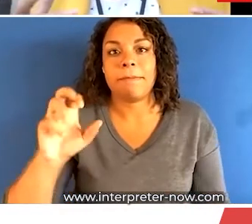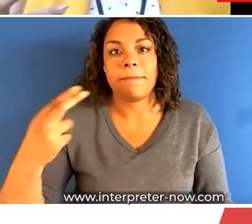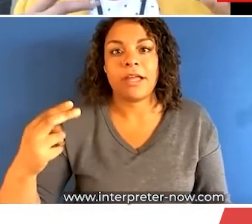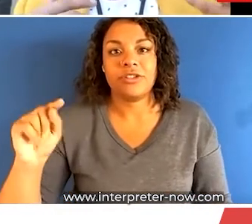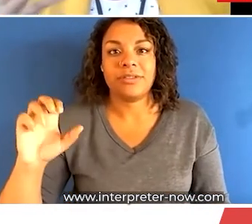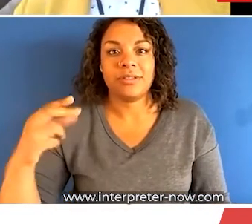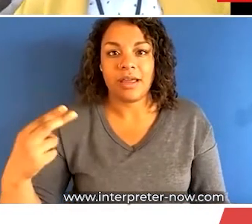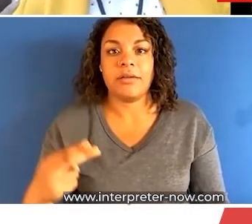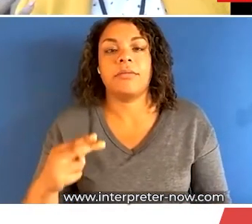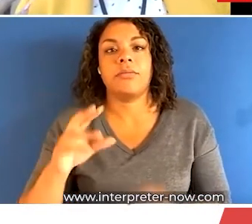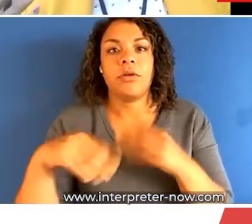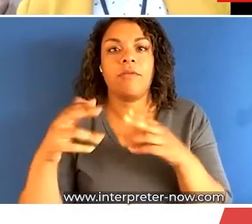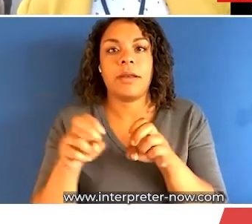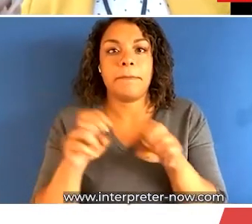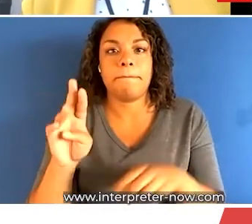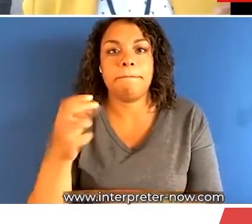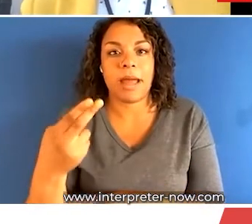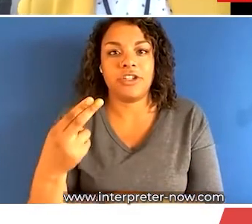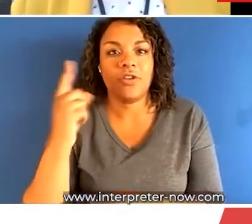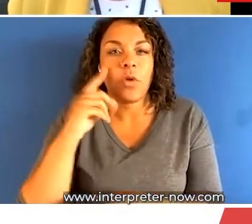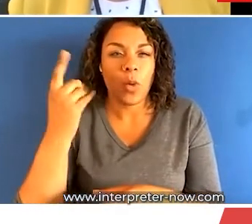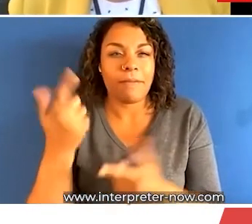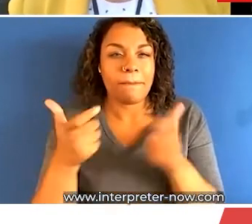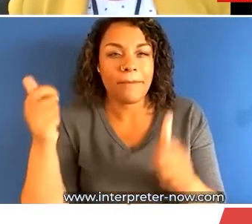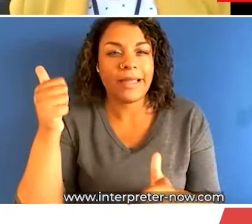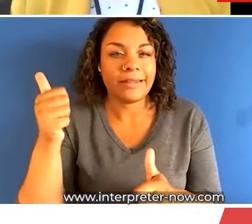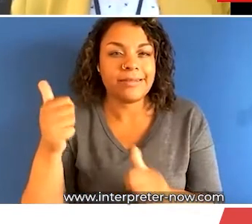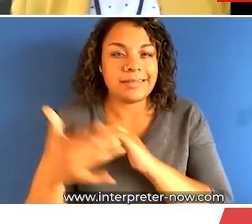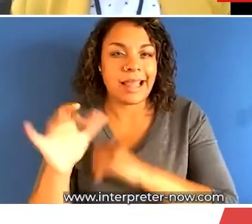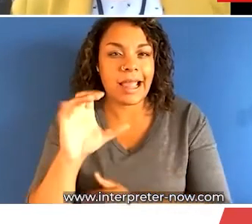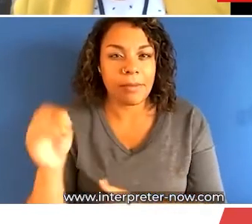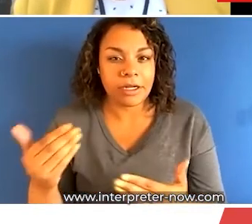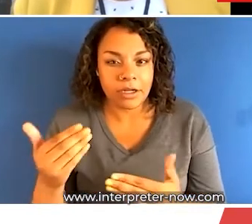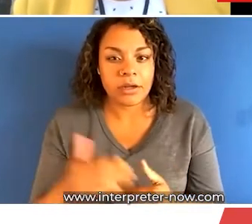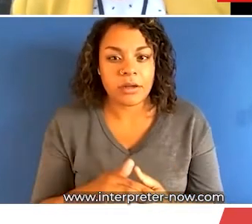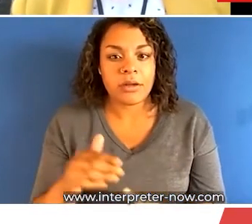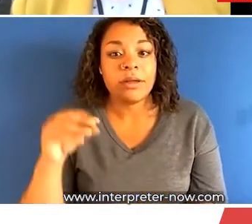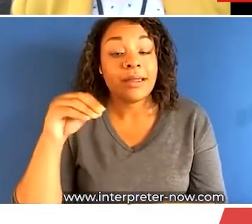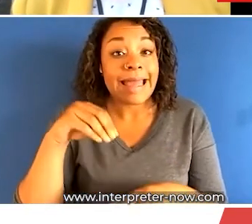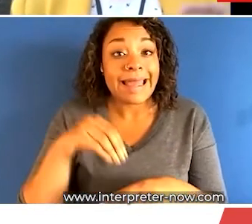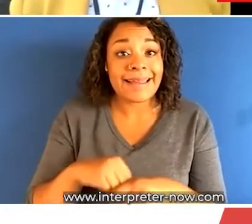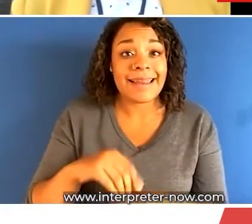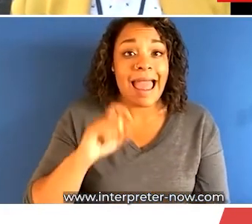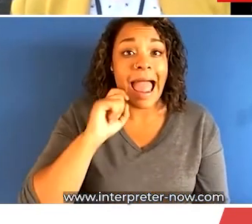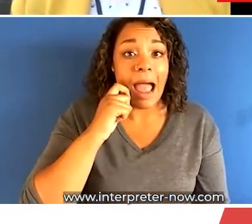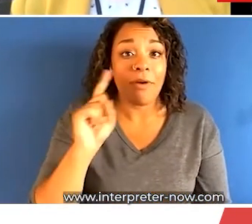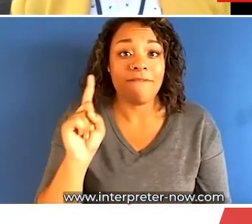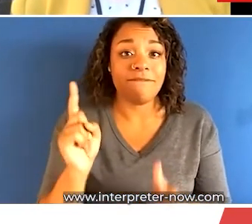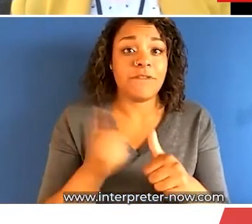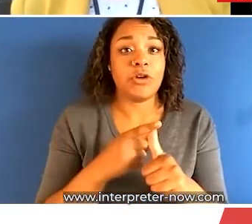and infrastructure for the biggest tech companies here in Silicon Valley and globally, was in Apple's first